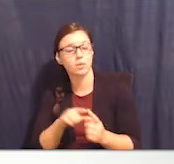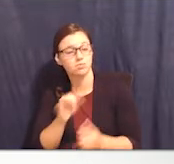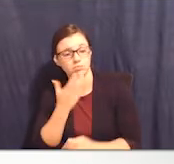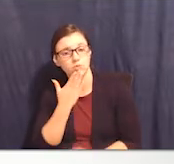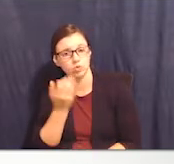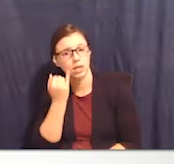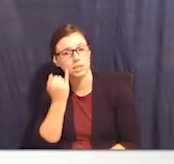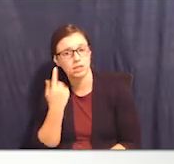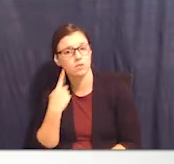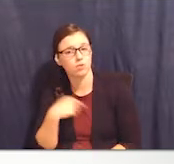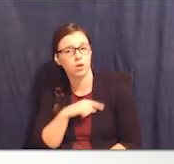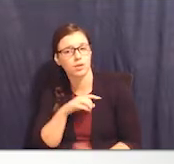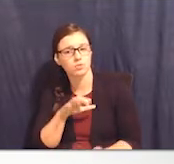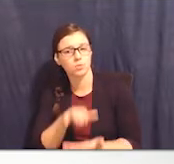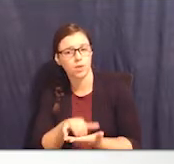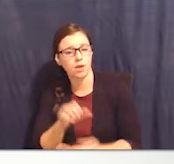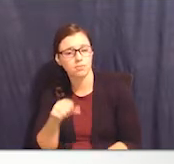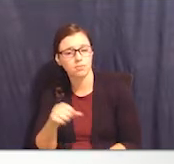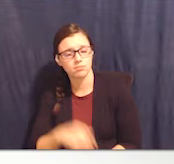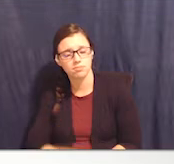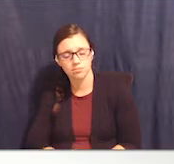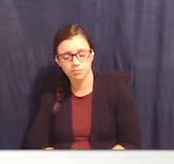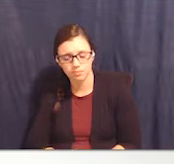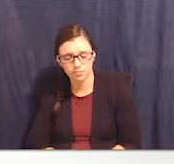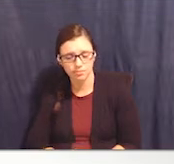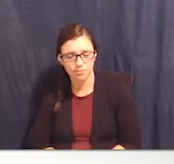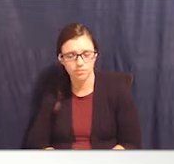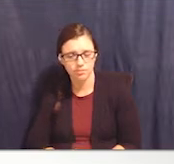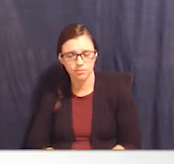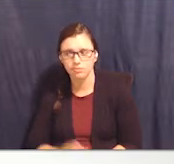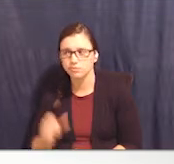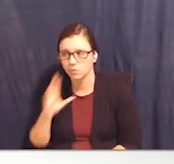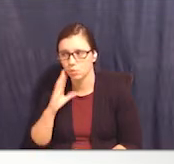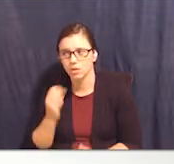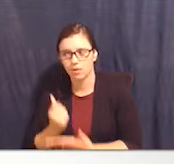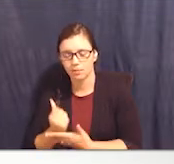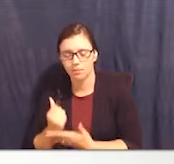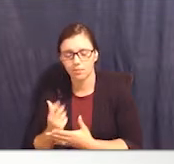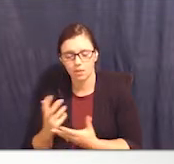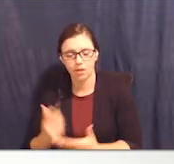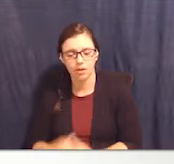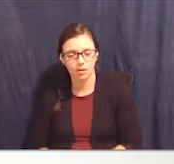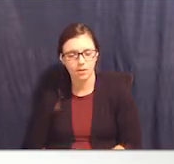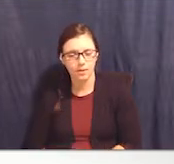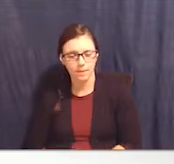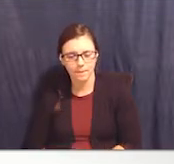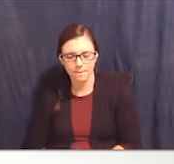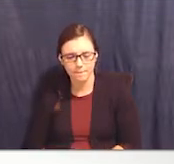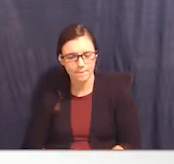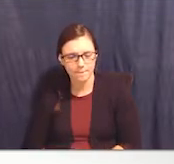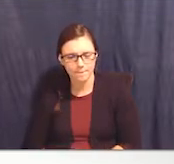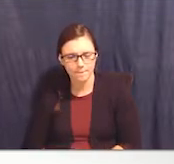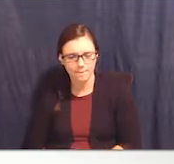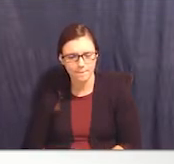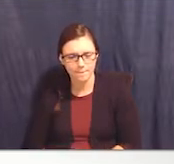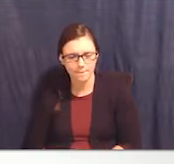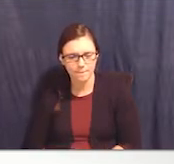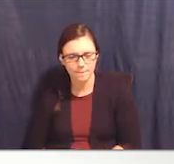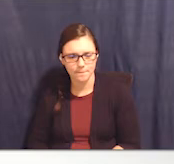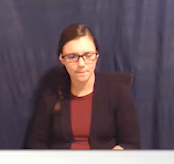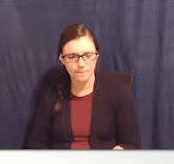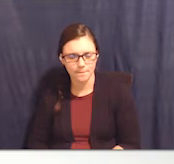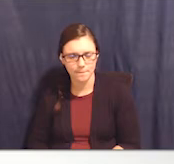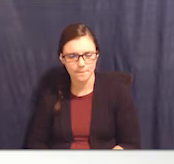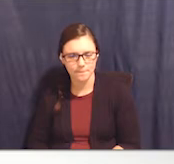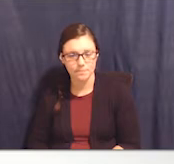know that all these schools are doing these things, and why aren't we doing it? Yes, exactly. Yes, ma'am. I think